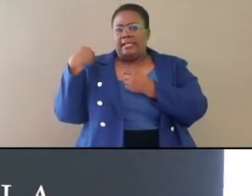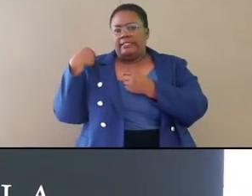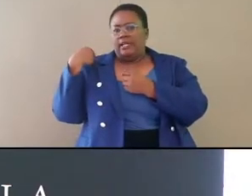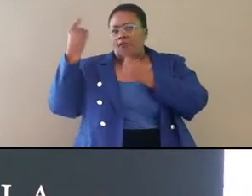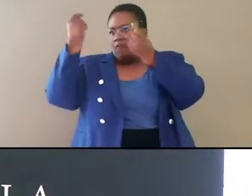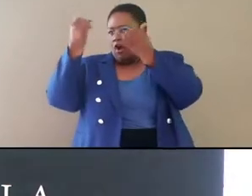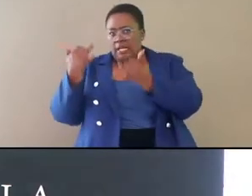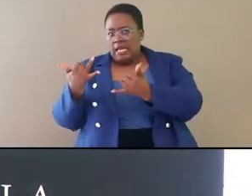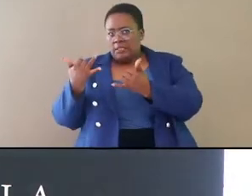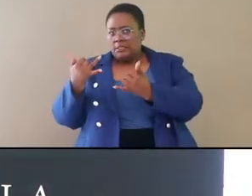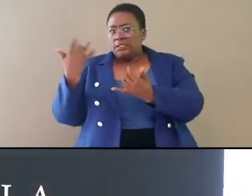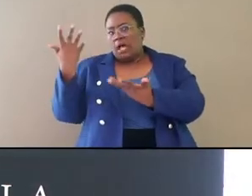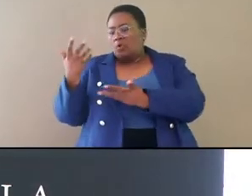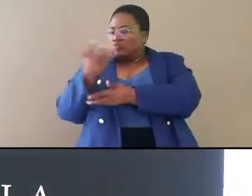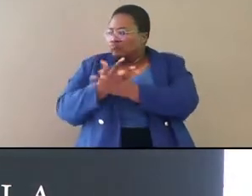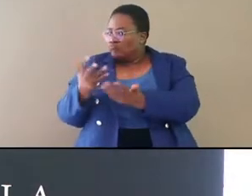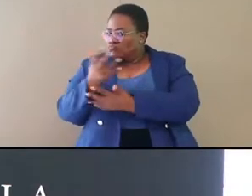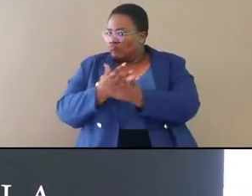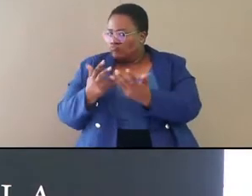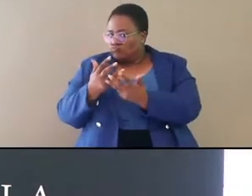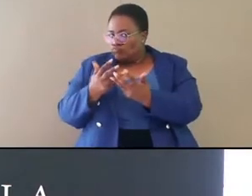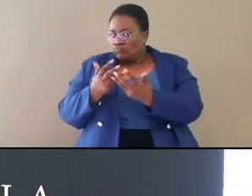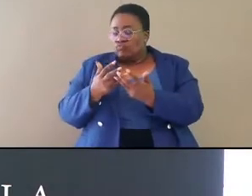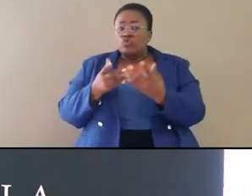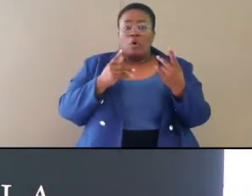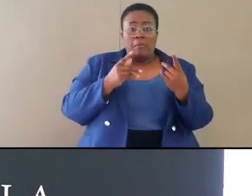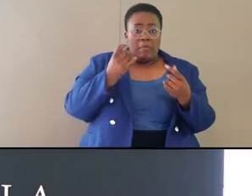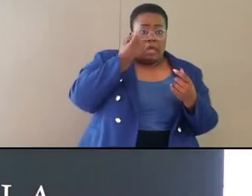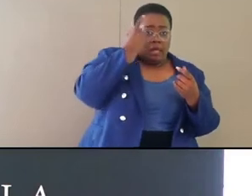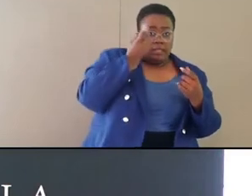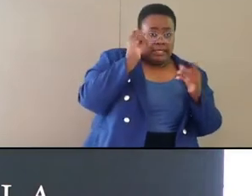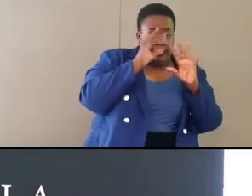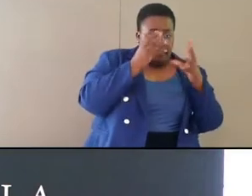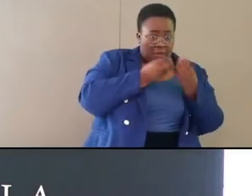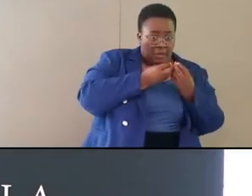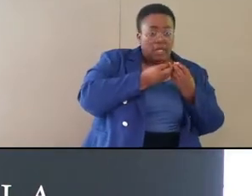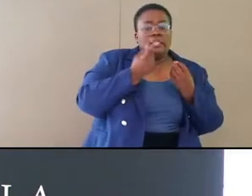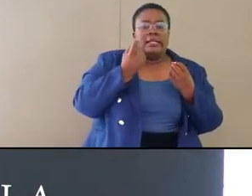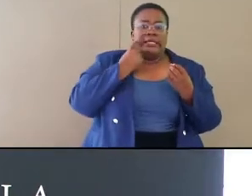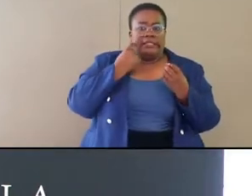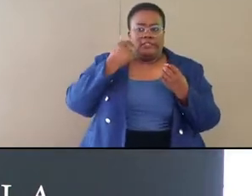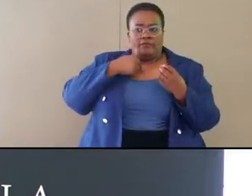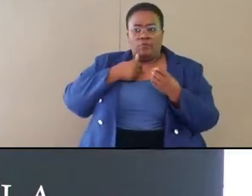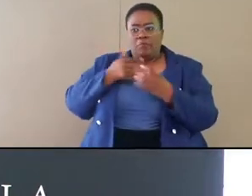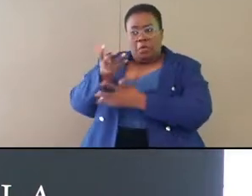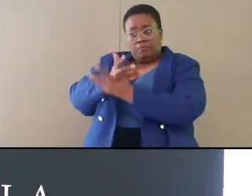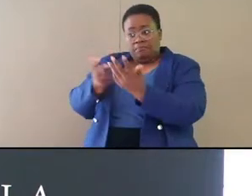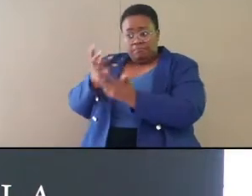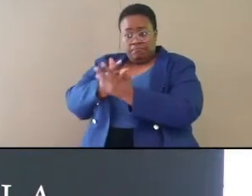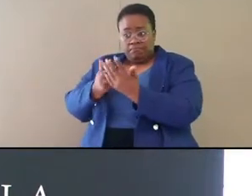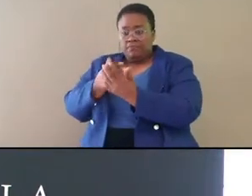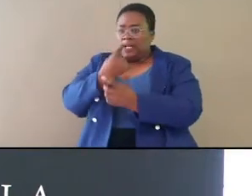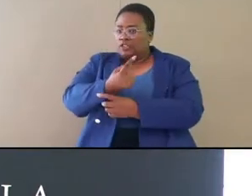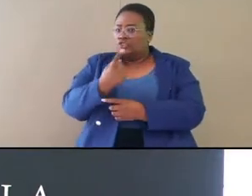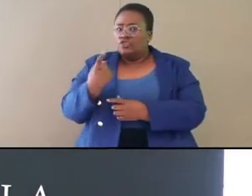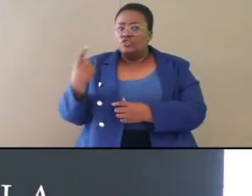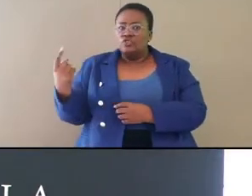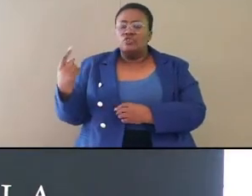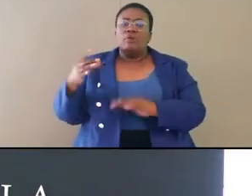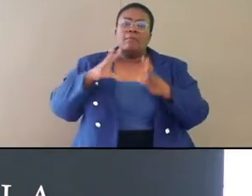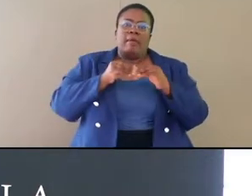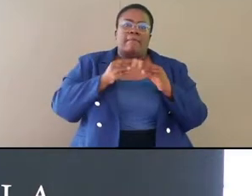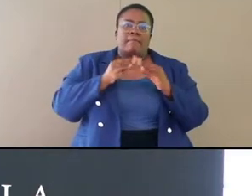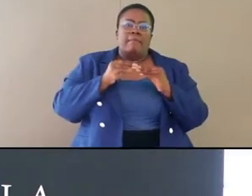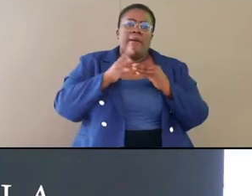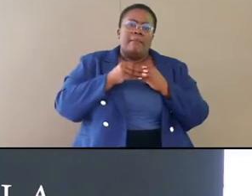And getting it and understanding it is what has made it easy for me to dance with each and every cabinet member